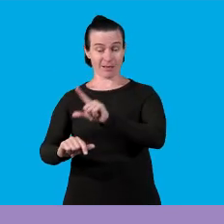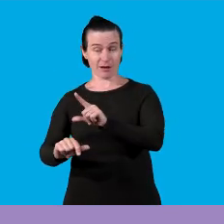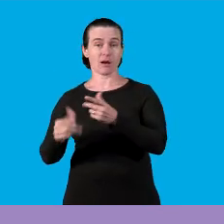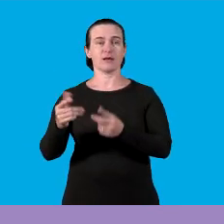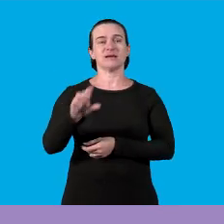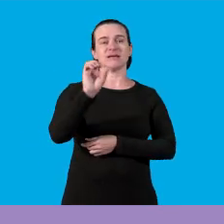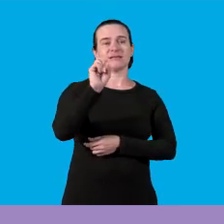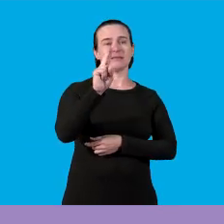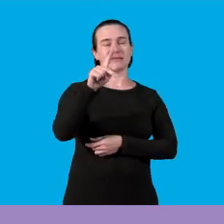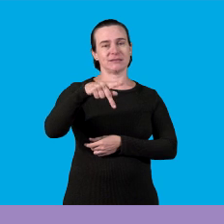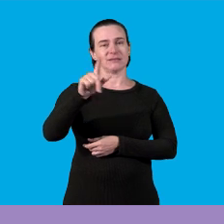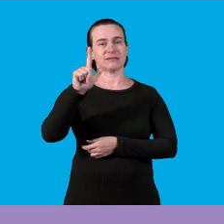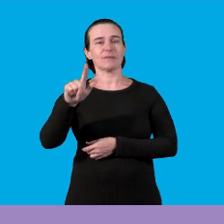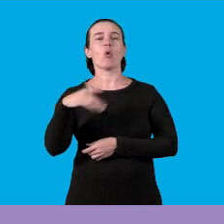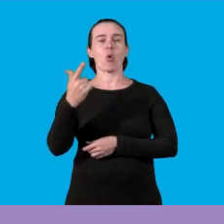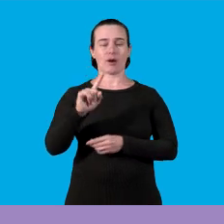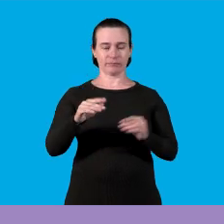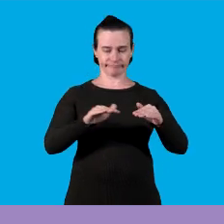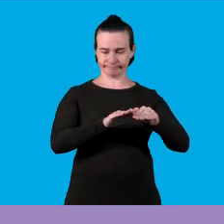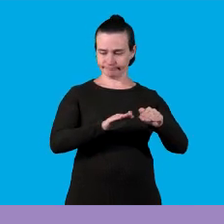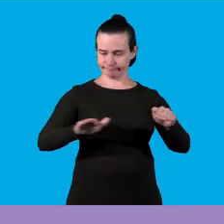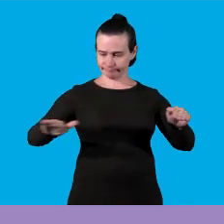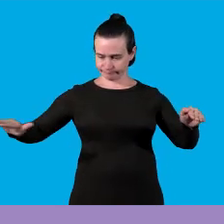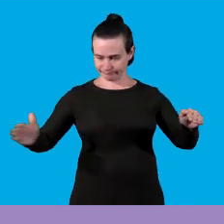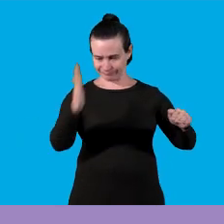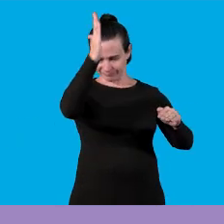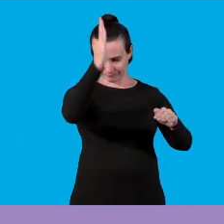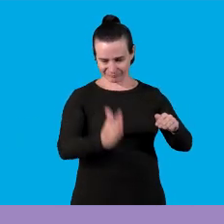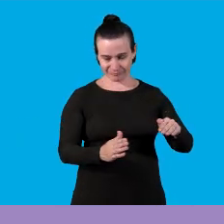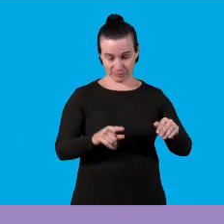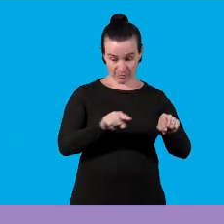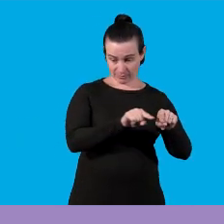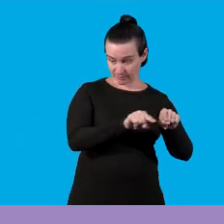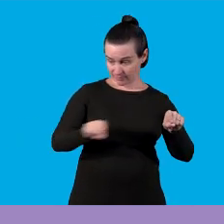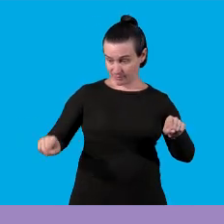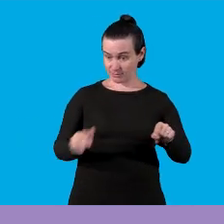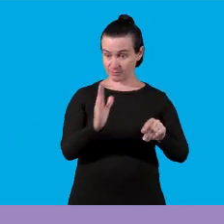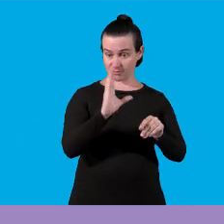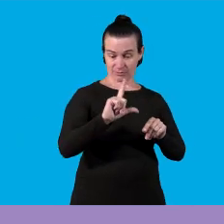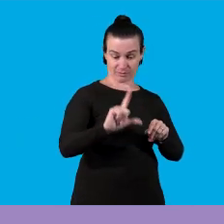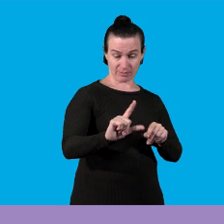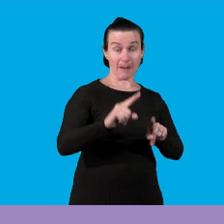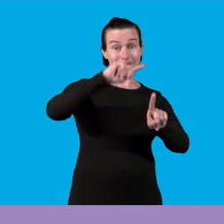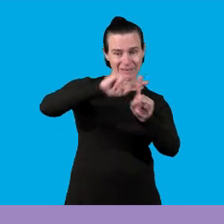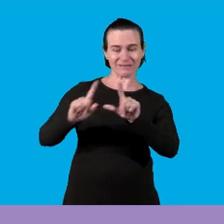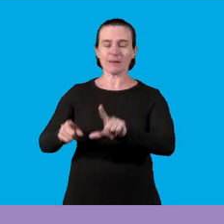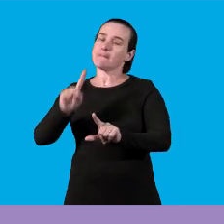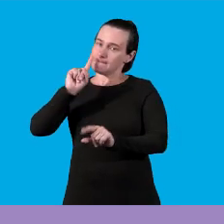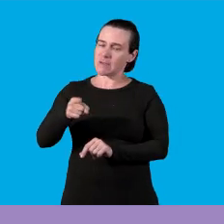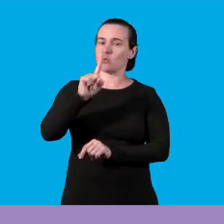or you can say angles on a straight line add up to 180, and therefore we now combine